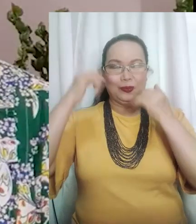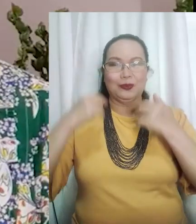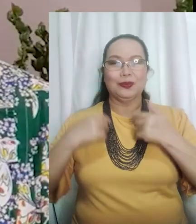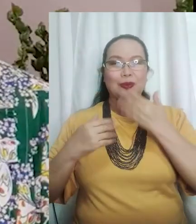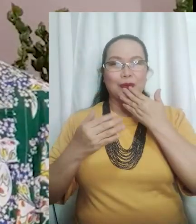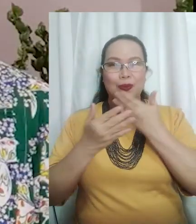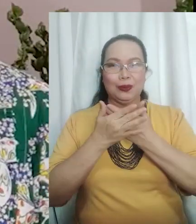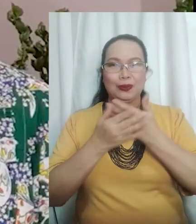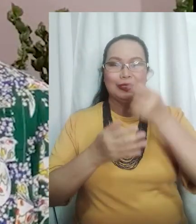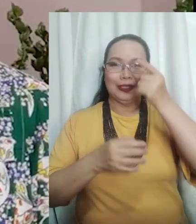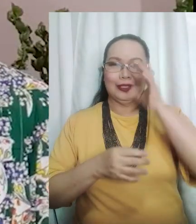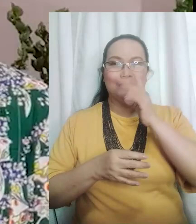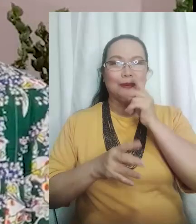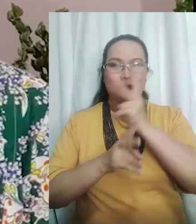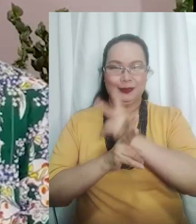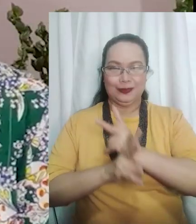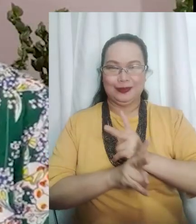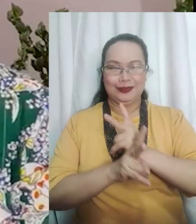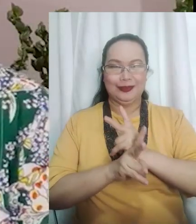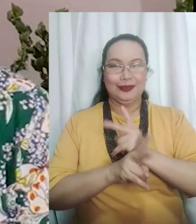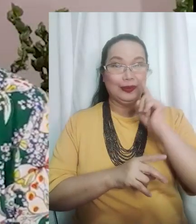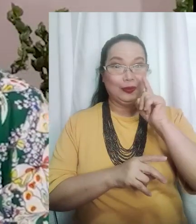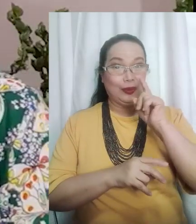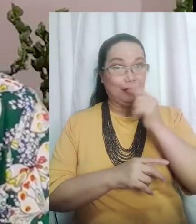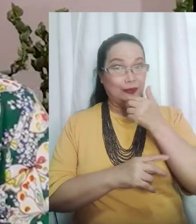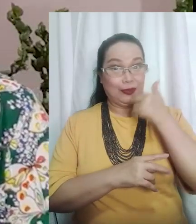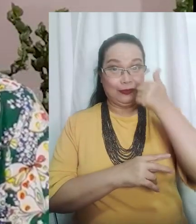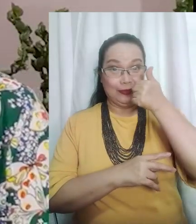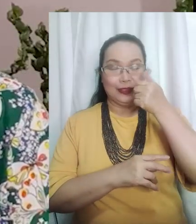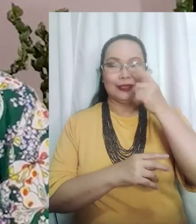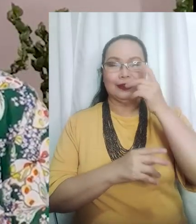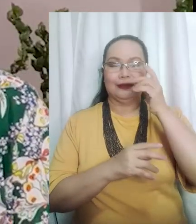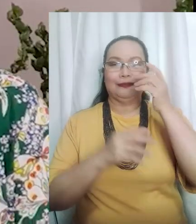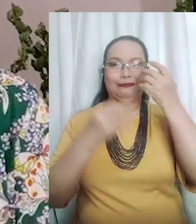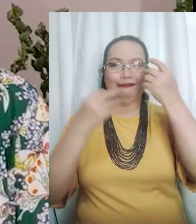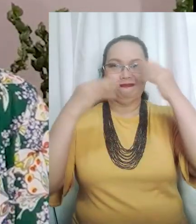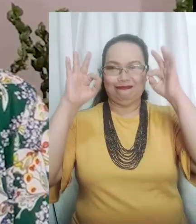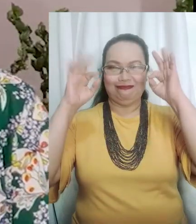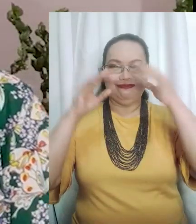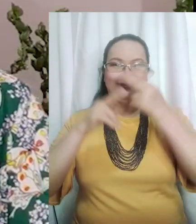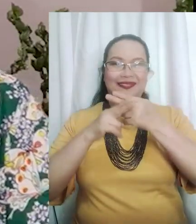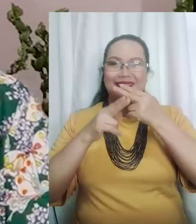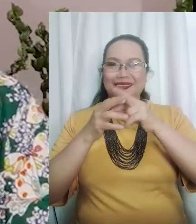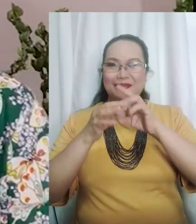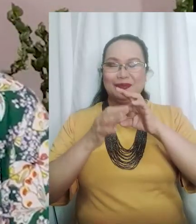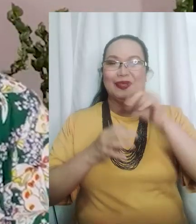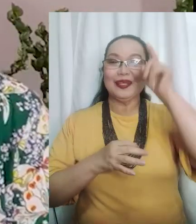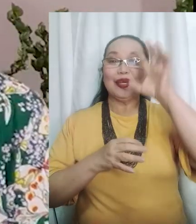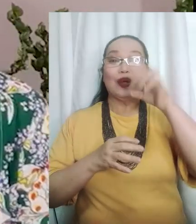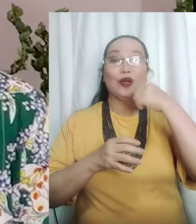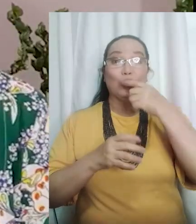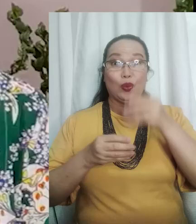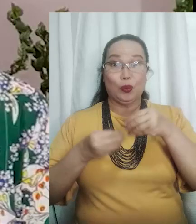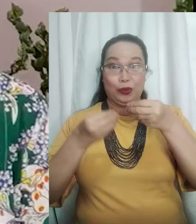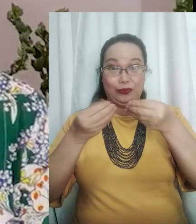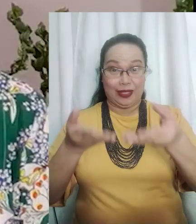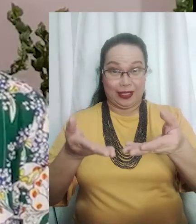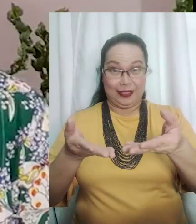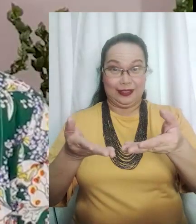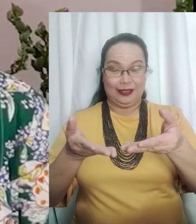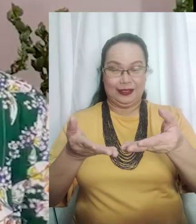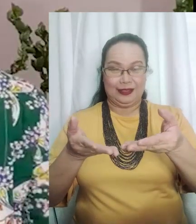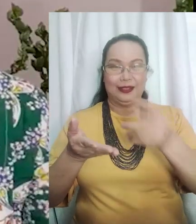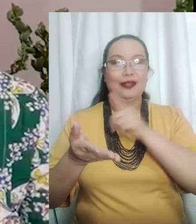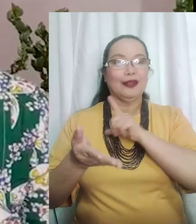who will take care of us. One of the most famous names for God in the Bible is Jehovah Jireh, which means